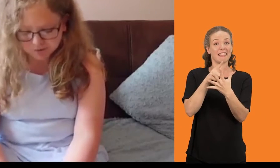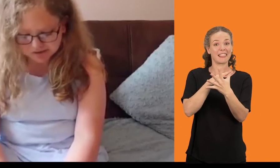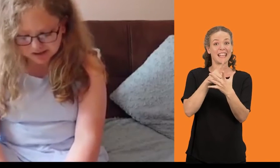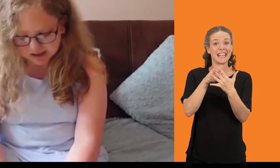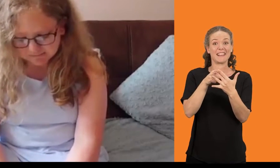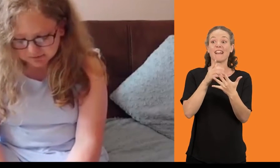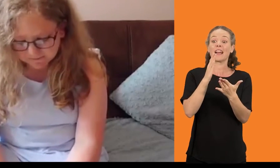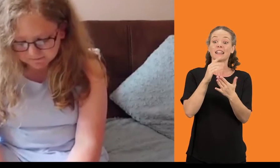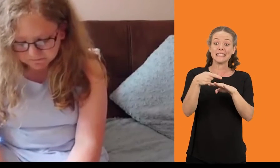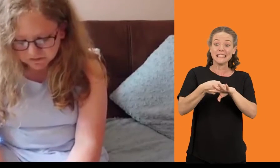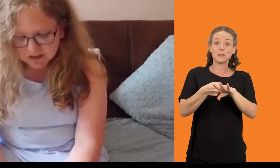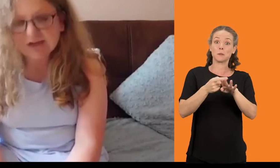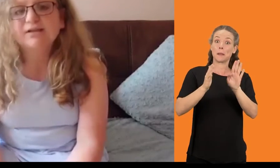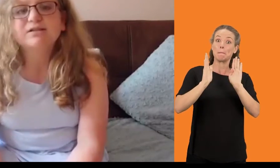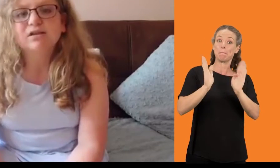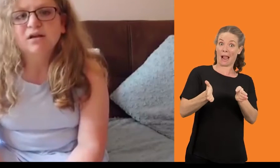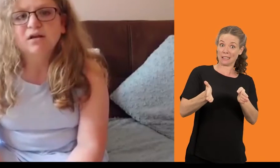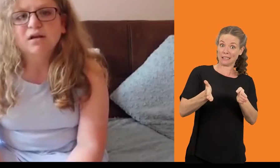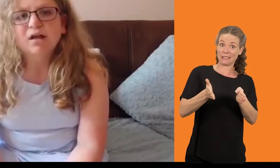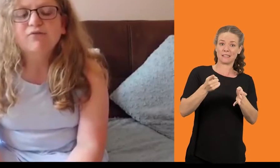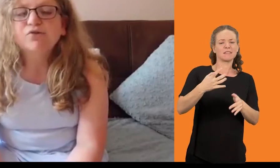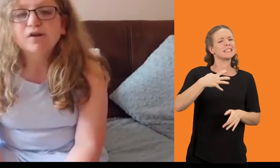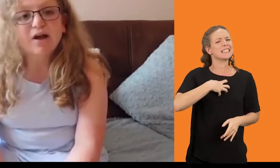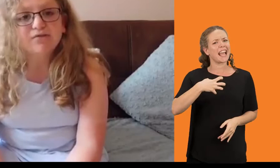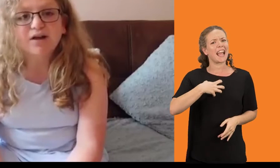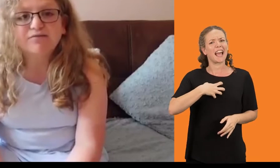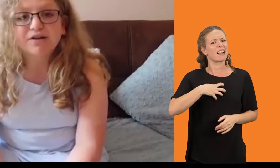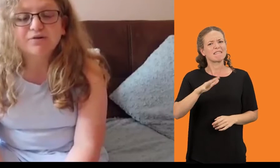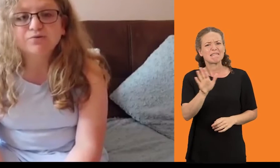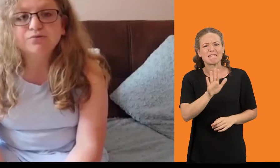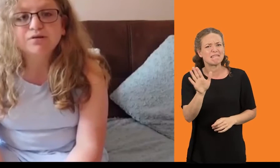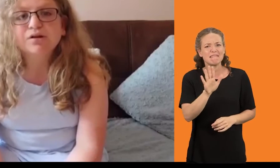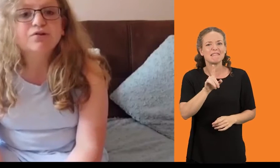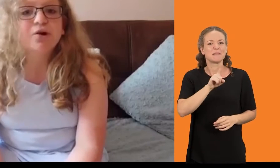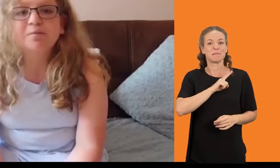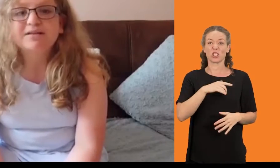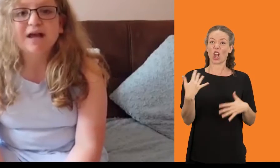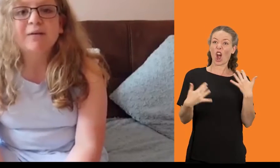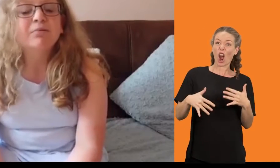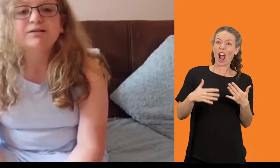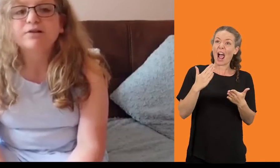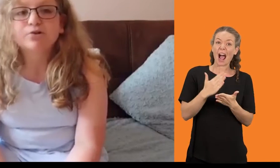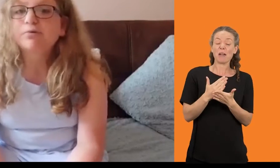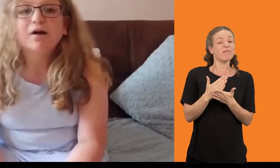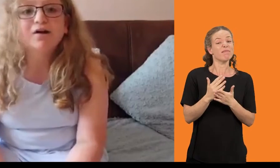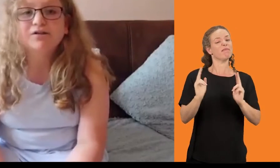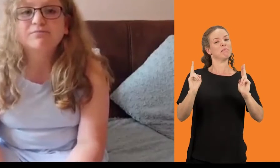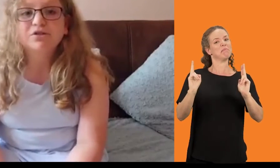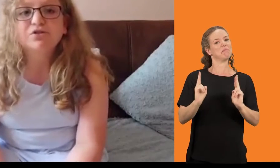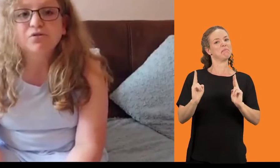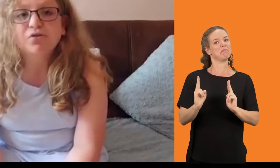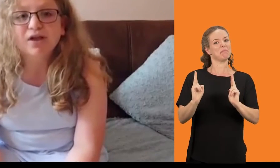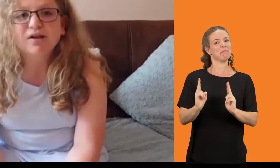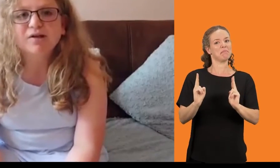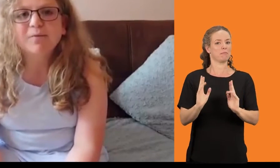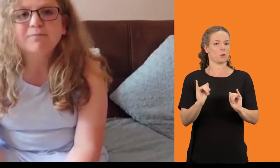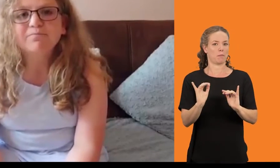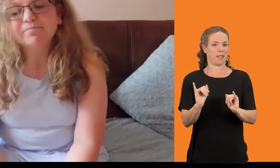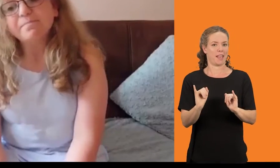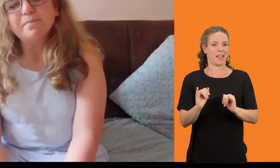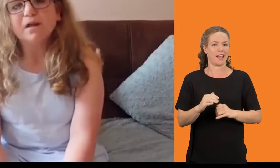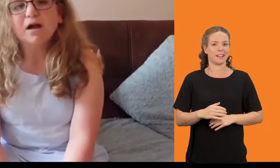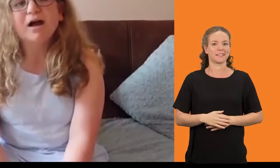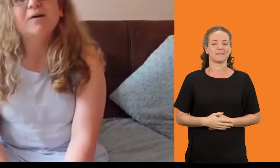and final tip is if you do have to have needles don't be scared because they don't hurt as much as you think.